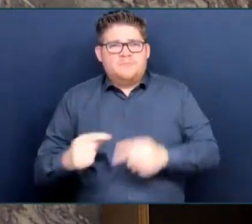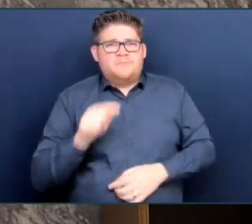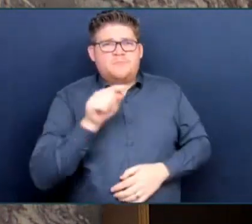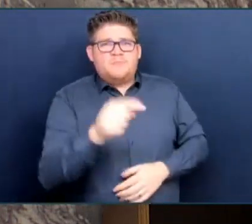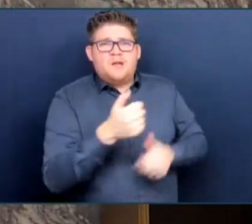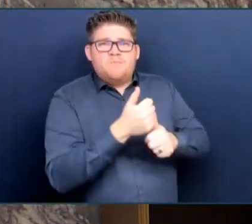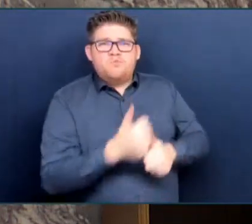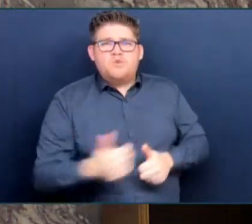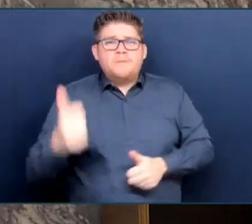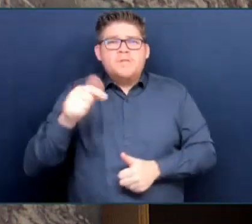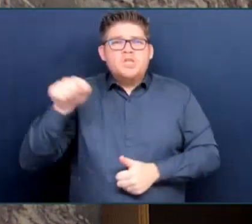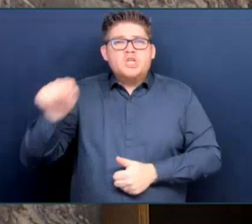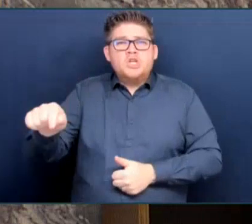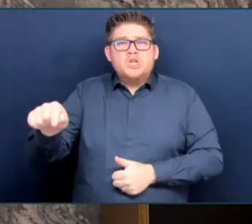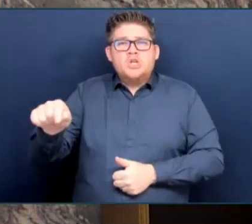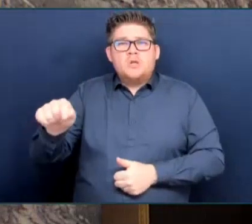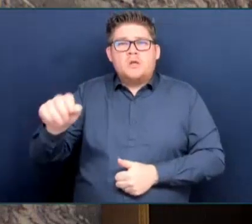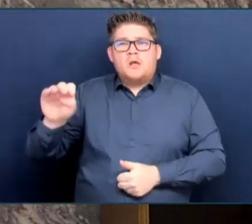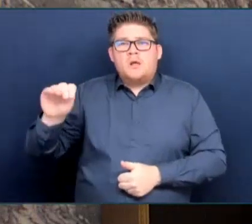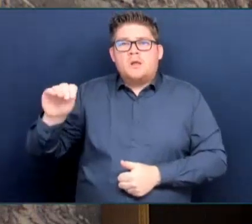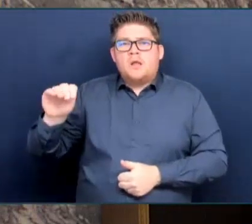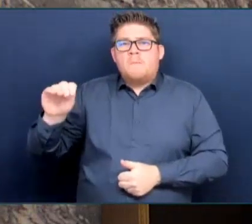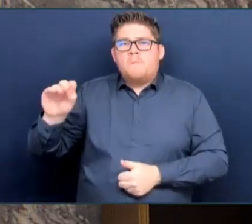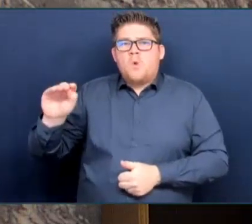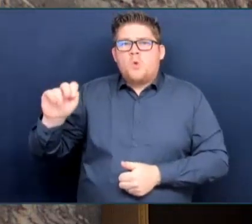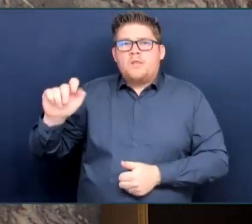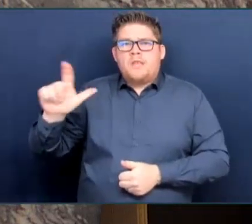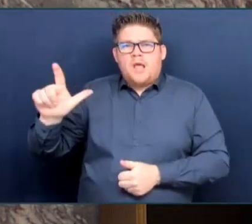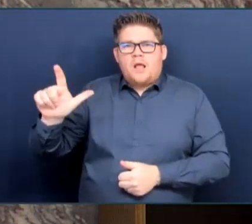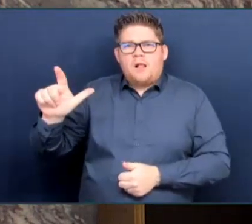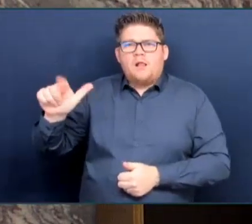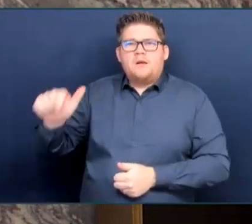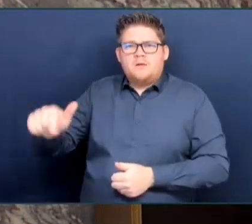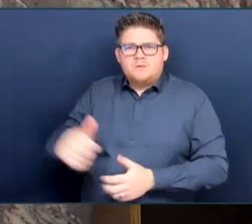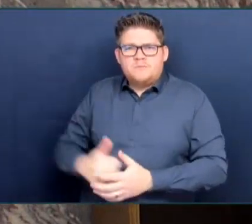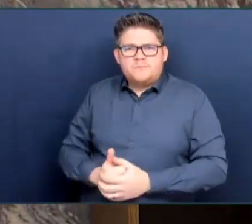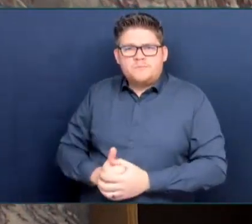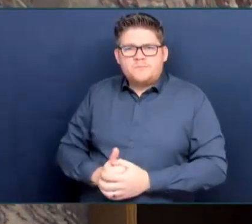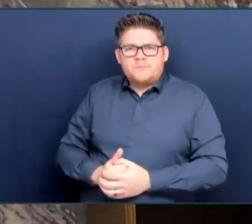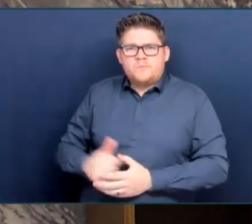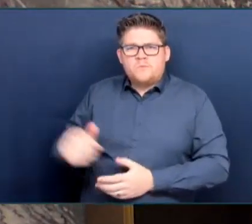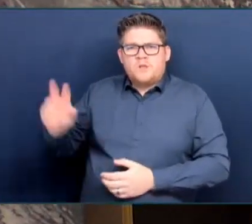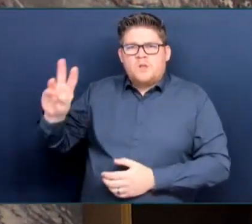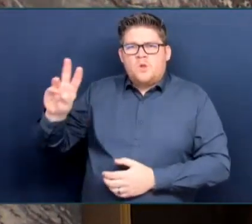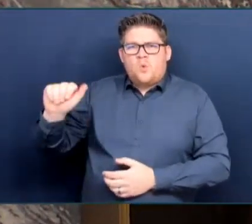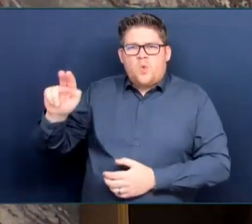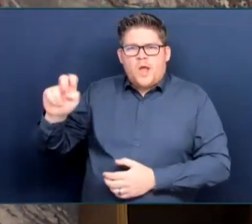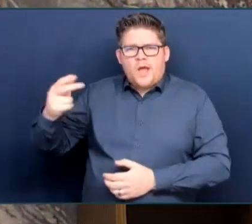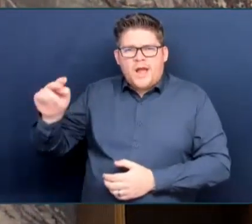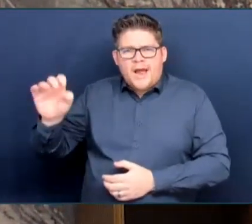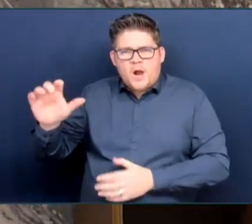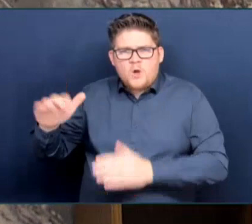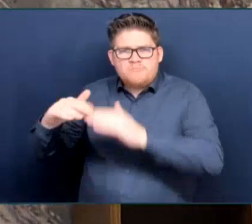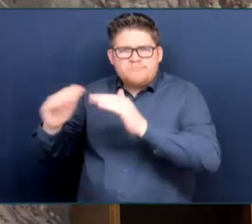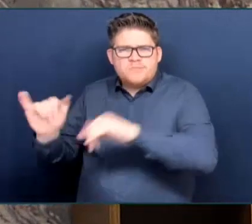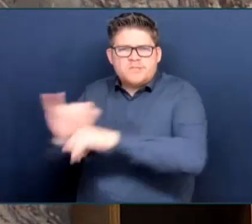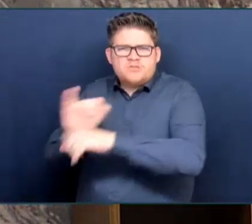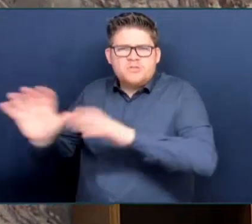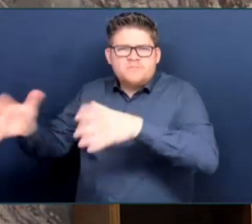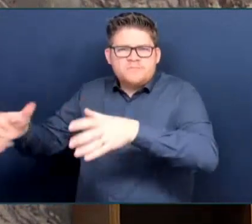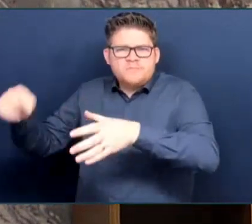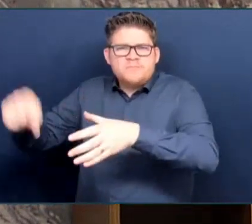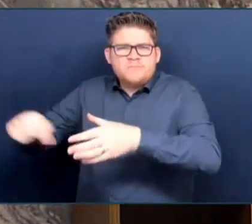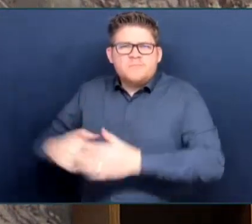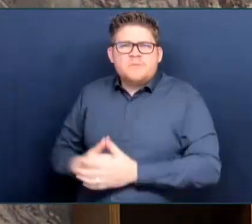and warehousing the mentally ill and addicted, some of our most vulnerable citizens, with no supports except publicly provided addictive